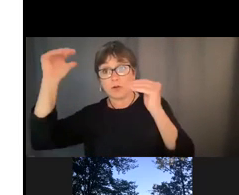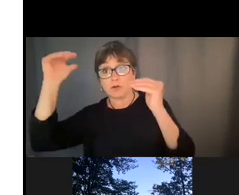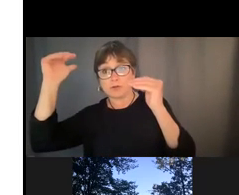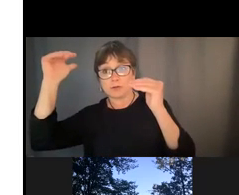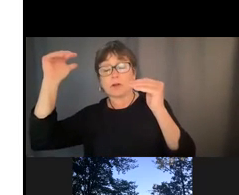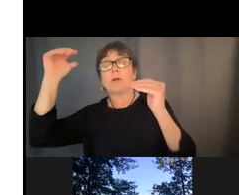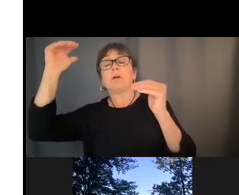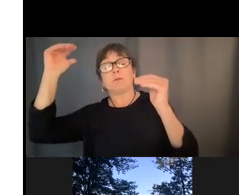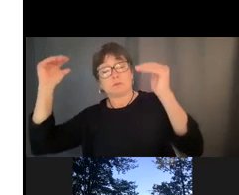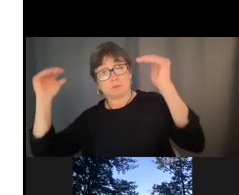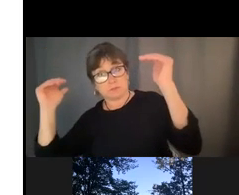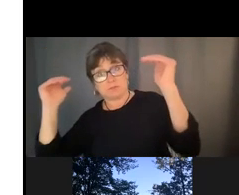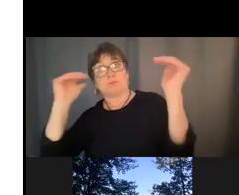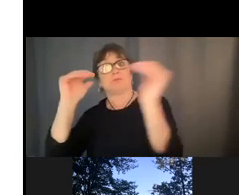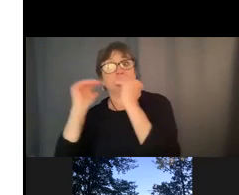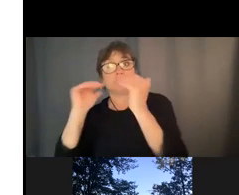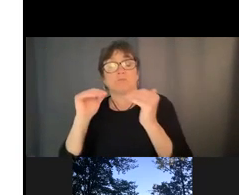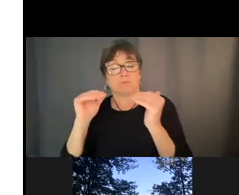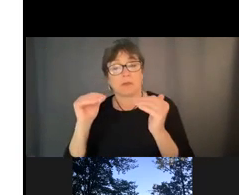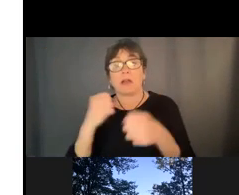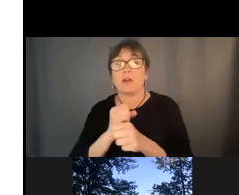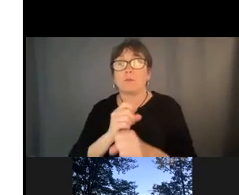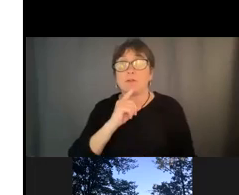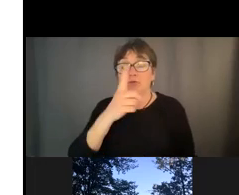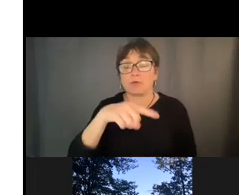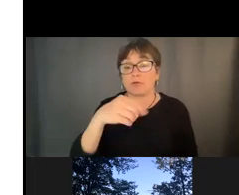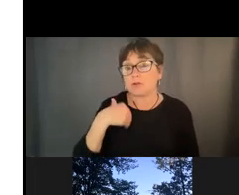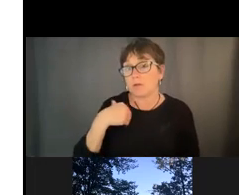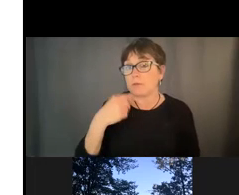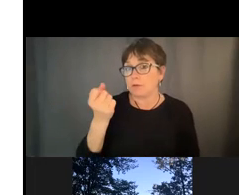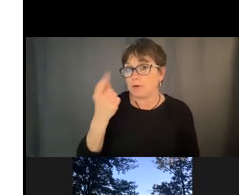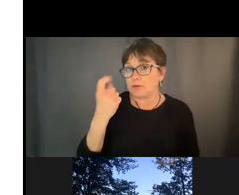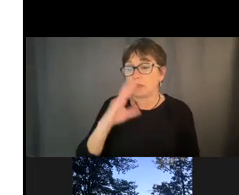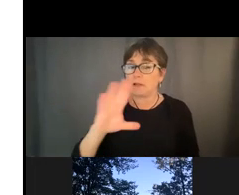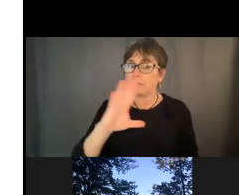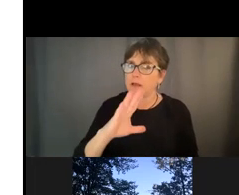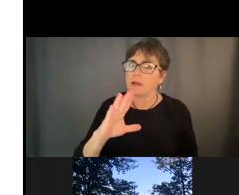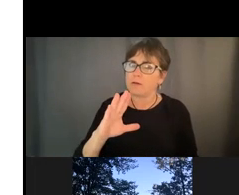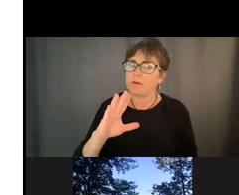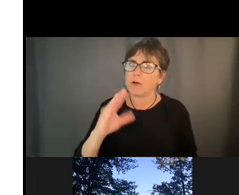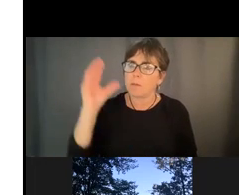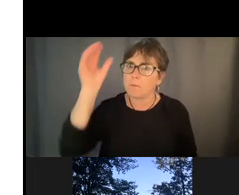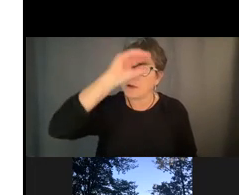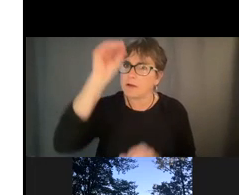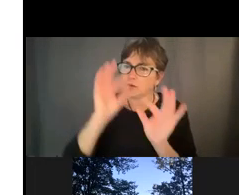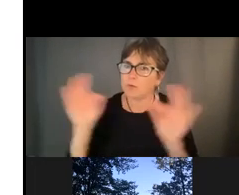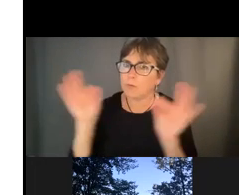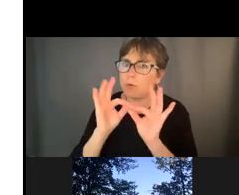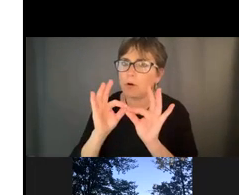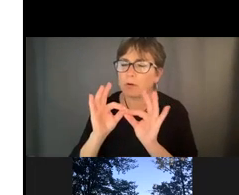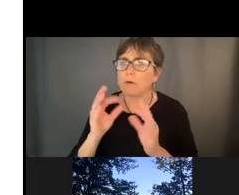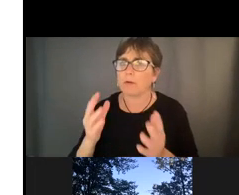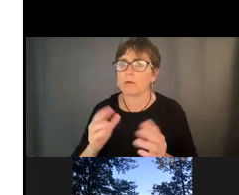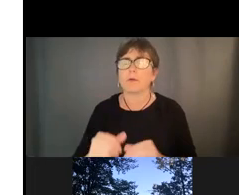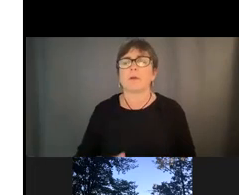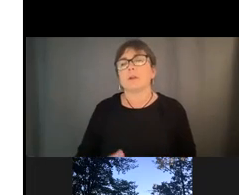feel like their voice matters within the program and services that are being offered to them. And so I want to make sure that I'm addressing that